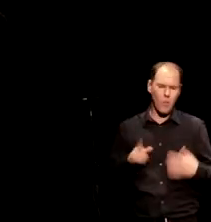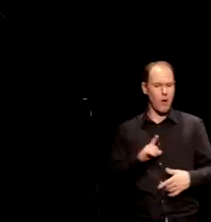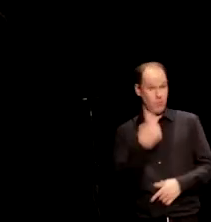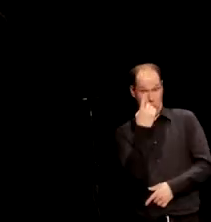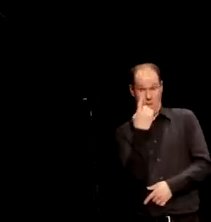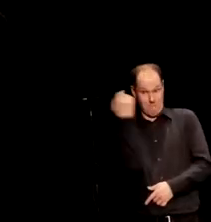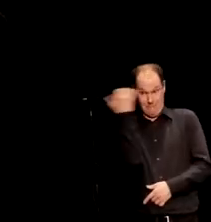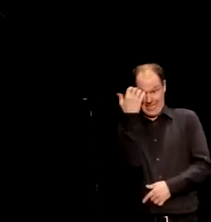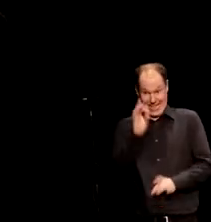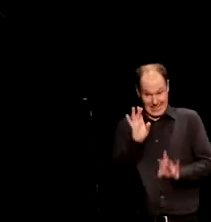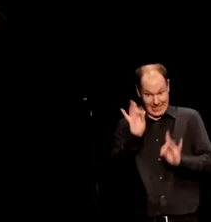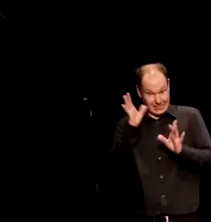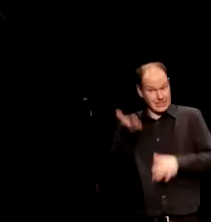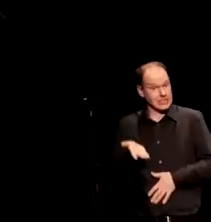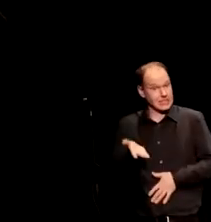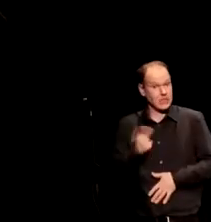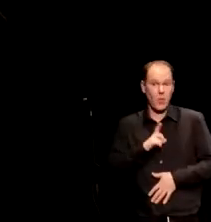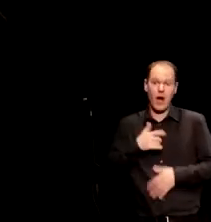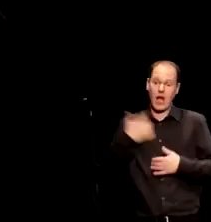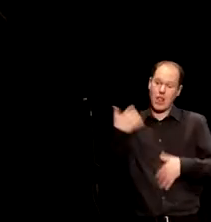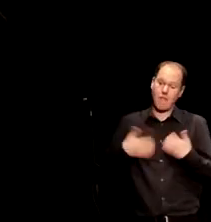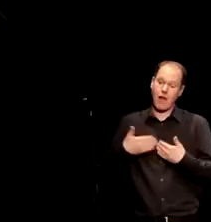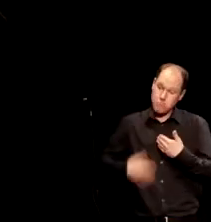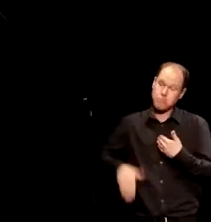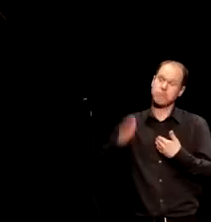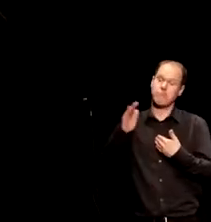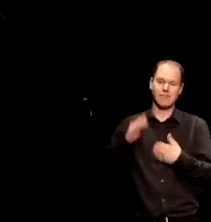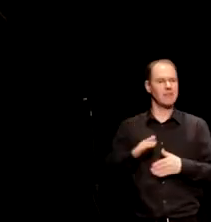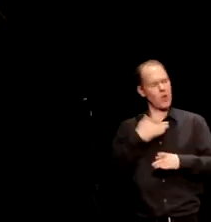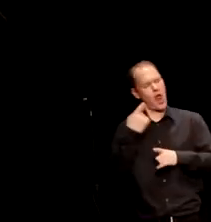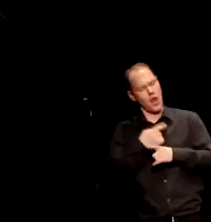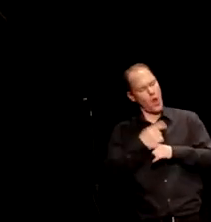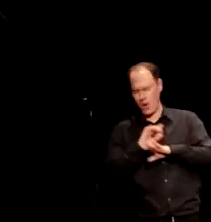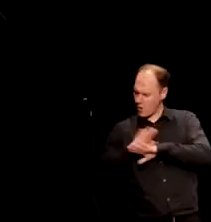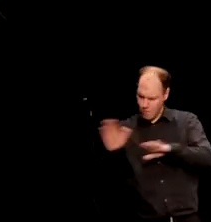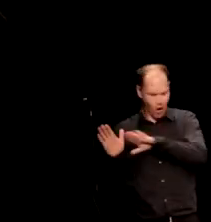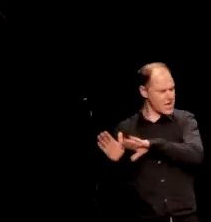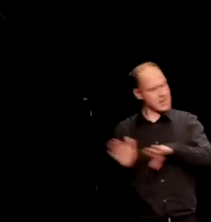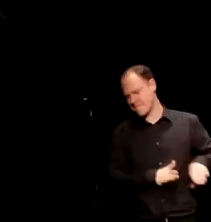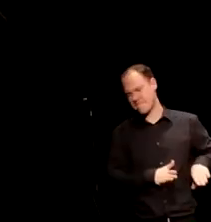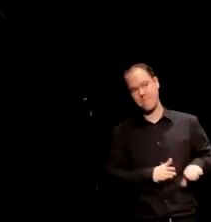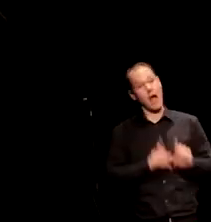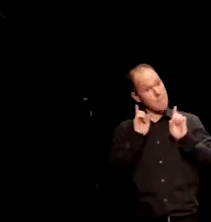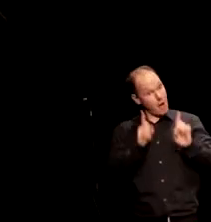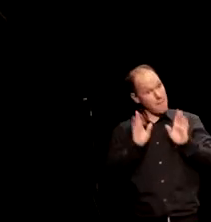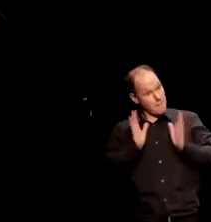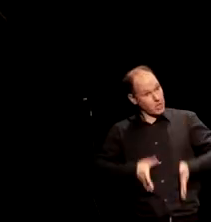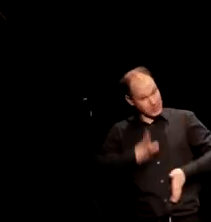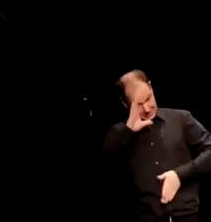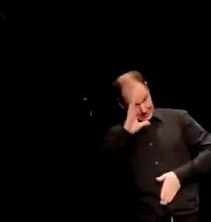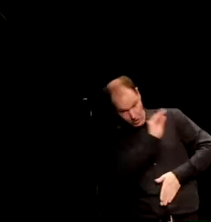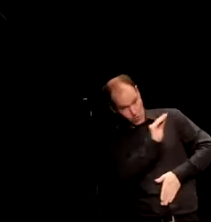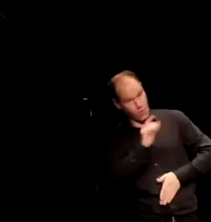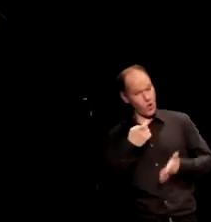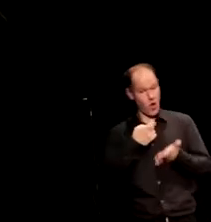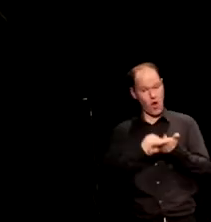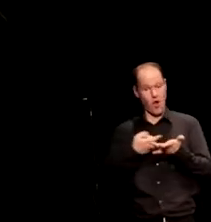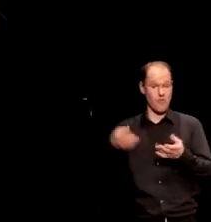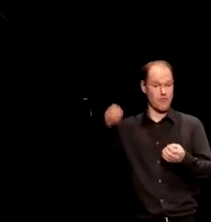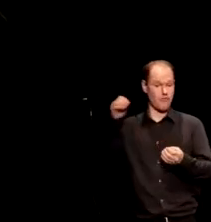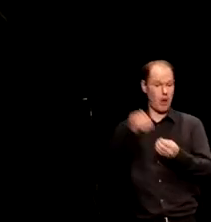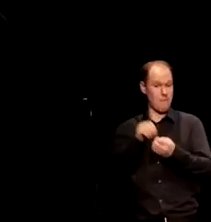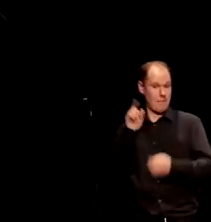mistake? Let's not talk about it anymore. But I must tell you about Rob.